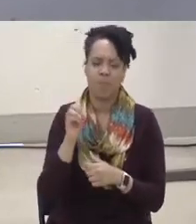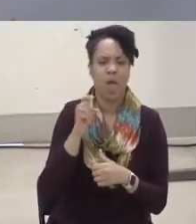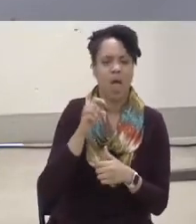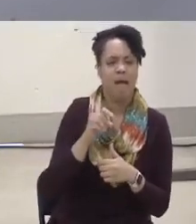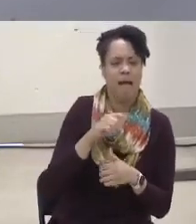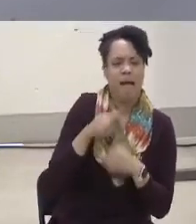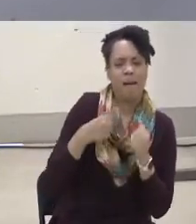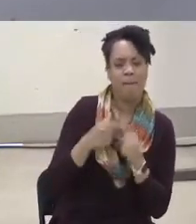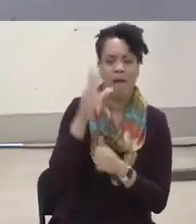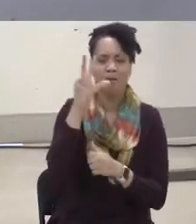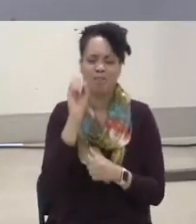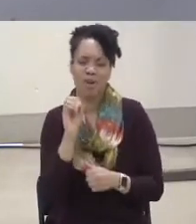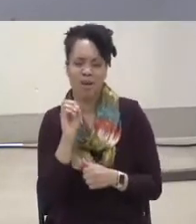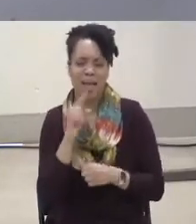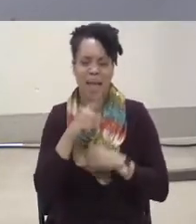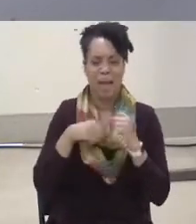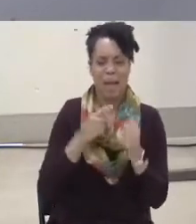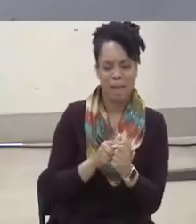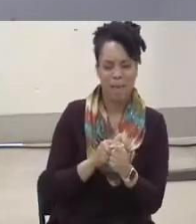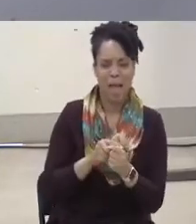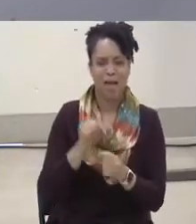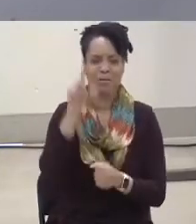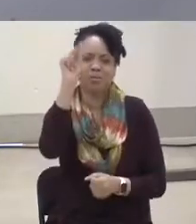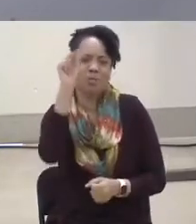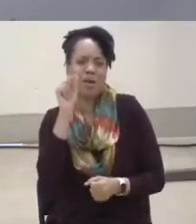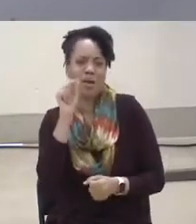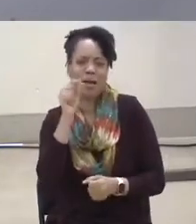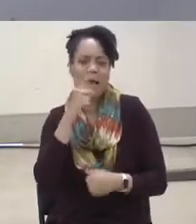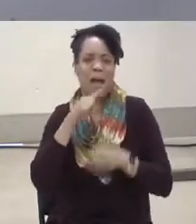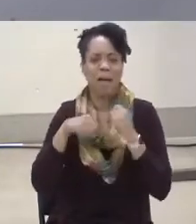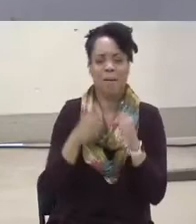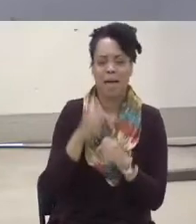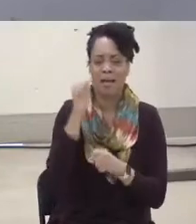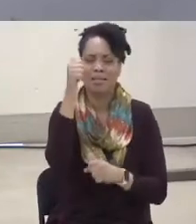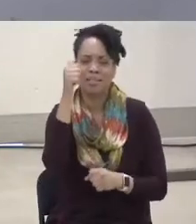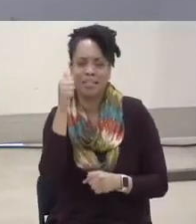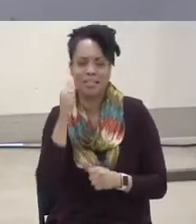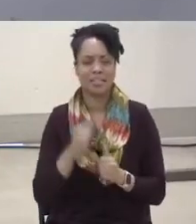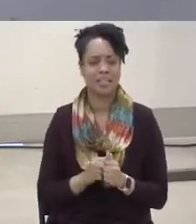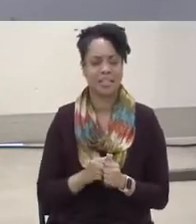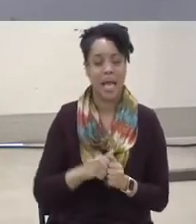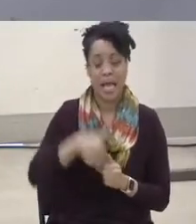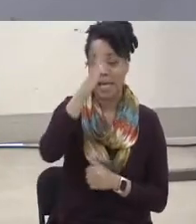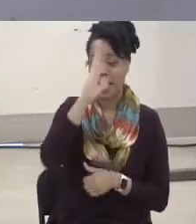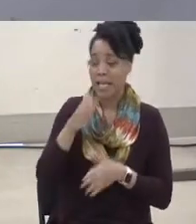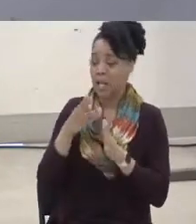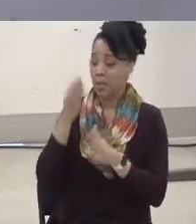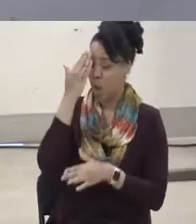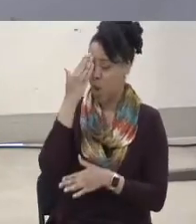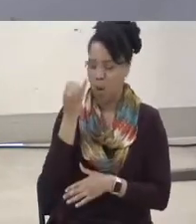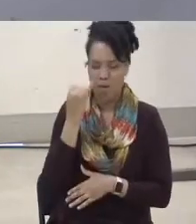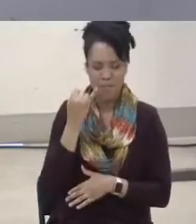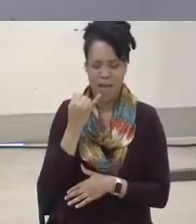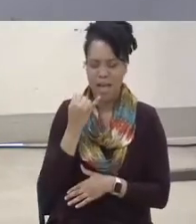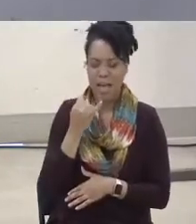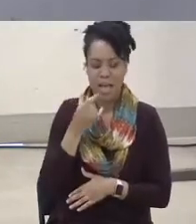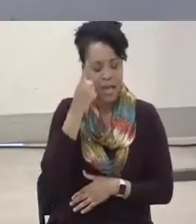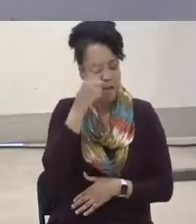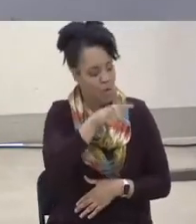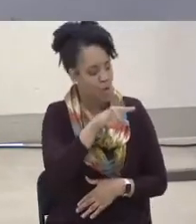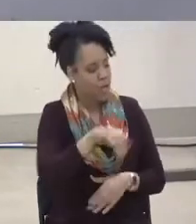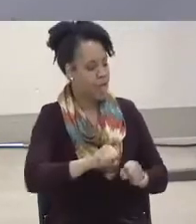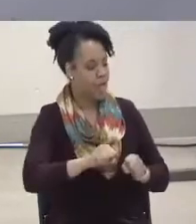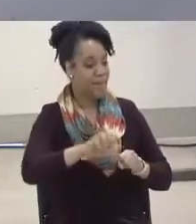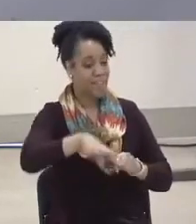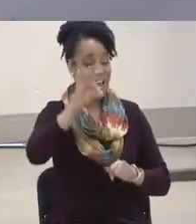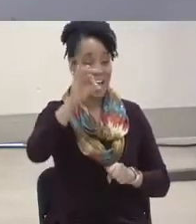Y 30. What about 20? Y 20. What about 10? Y 10. God let him know, if you can just find